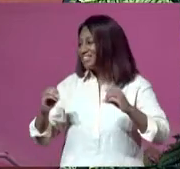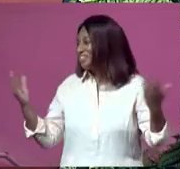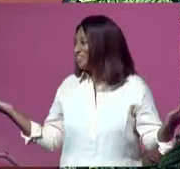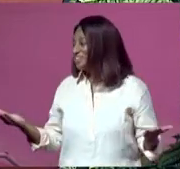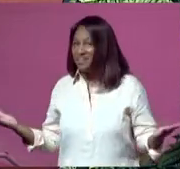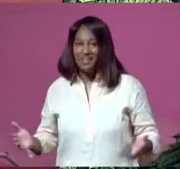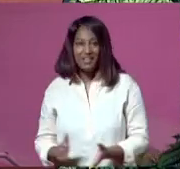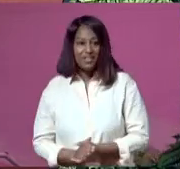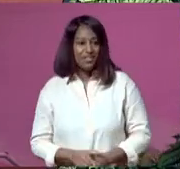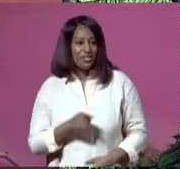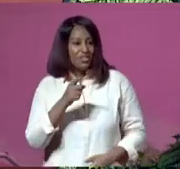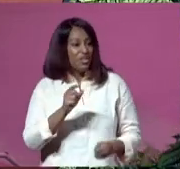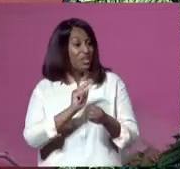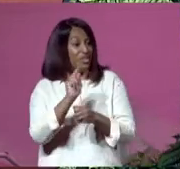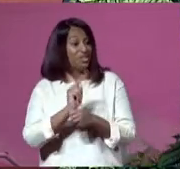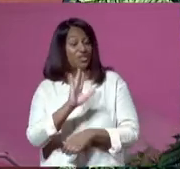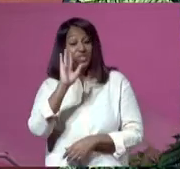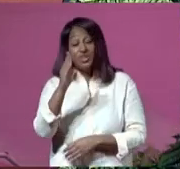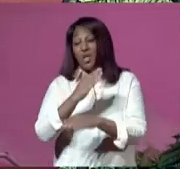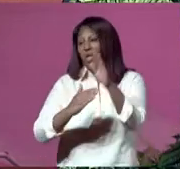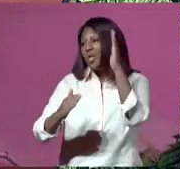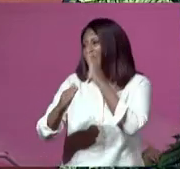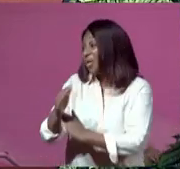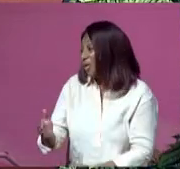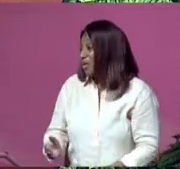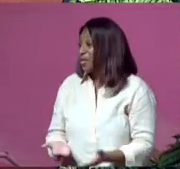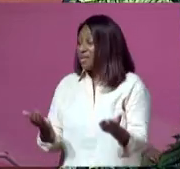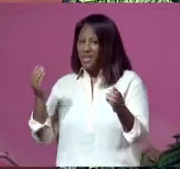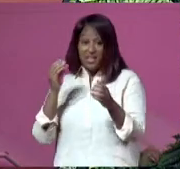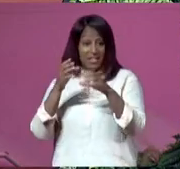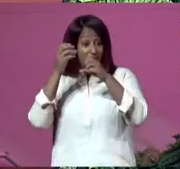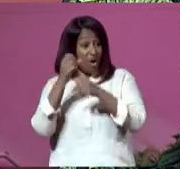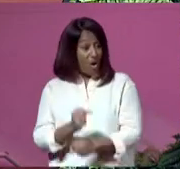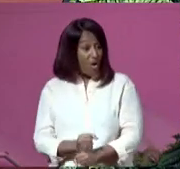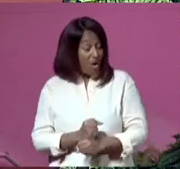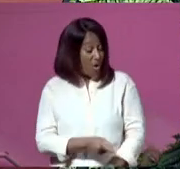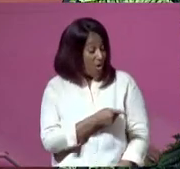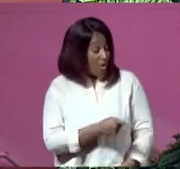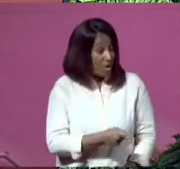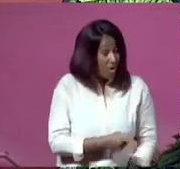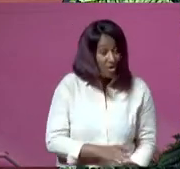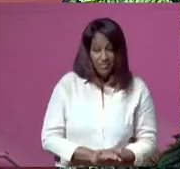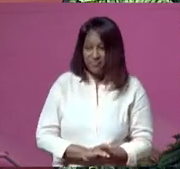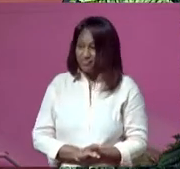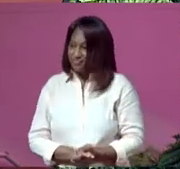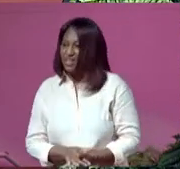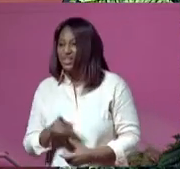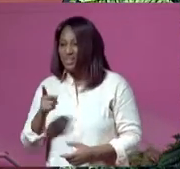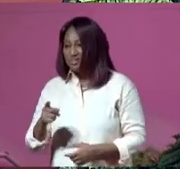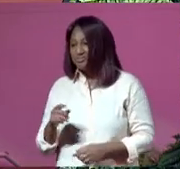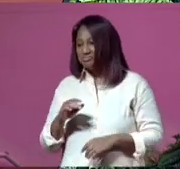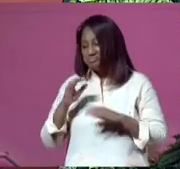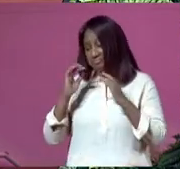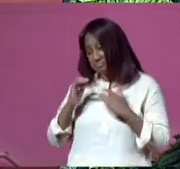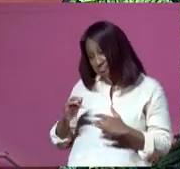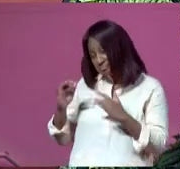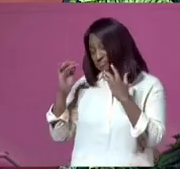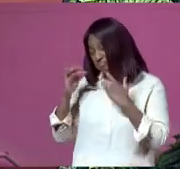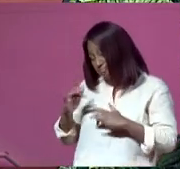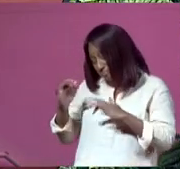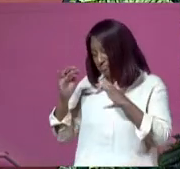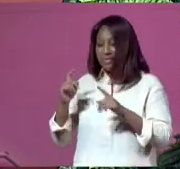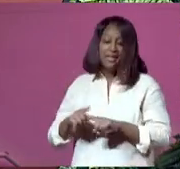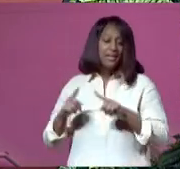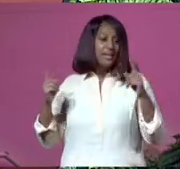It's because you got to use your hand to hold that water pot to keep your pity party going. But I came to tell